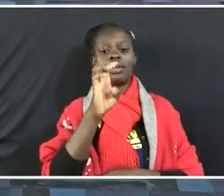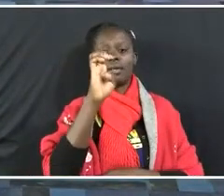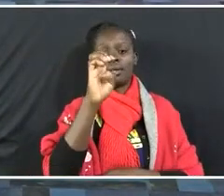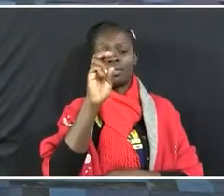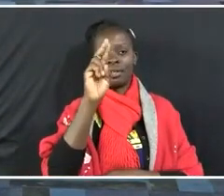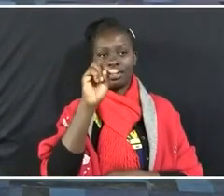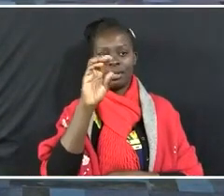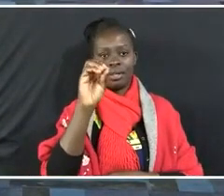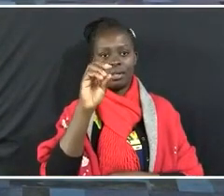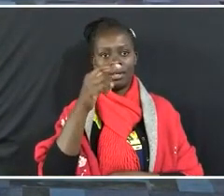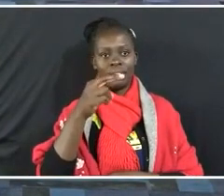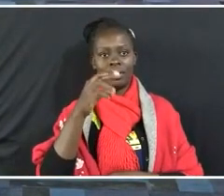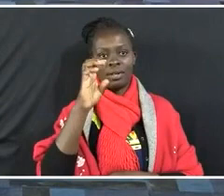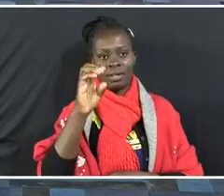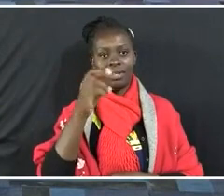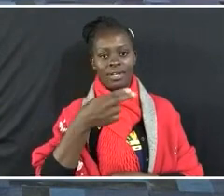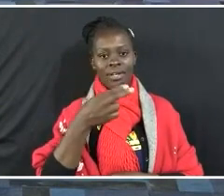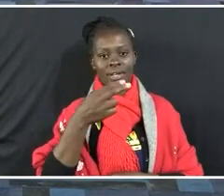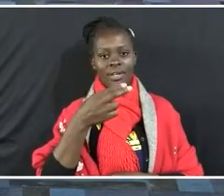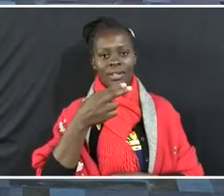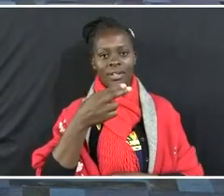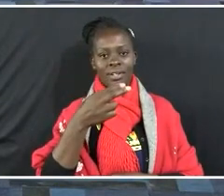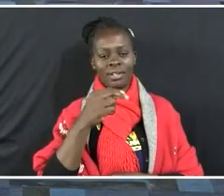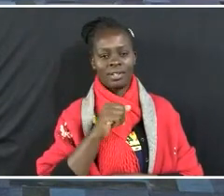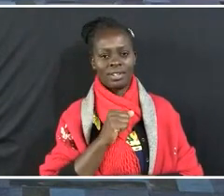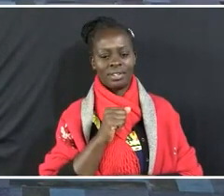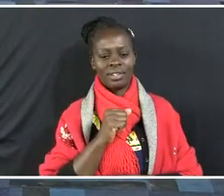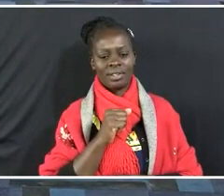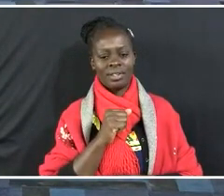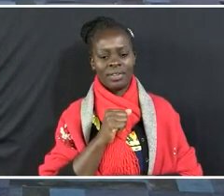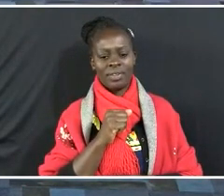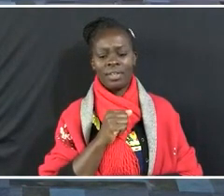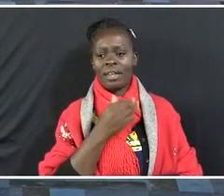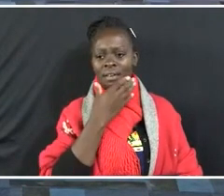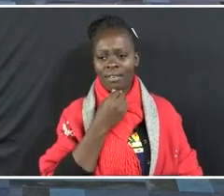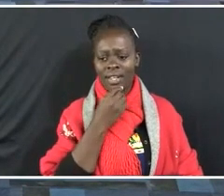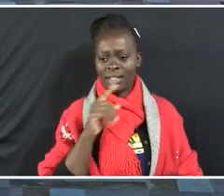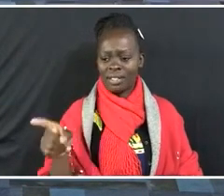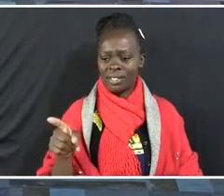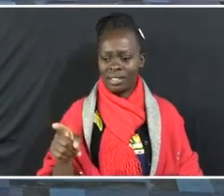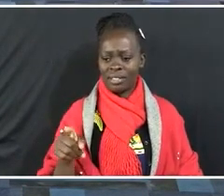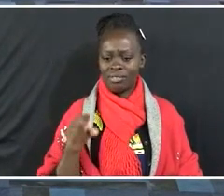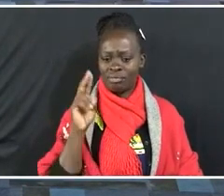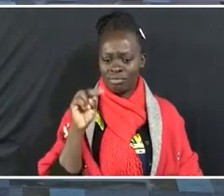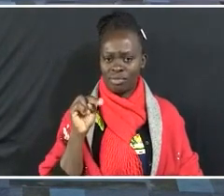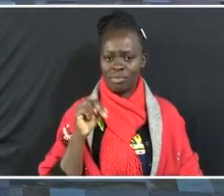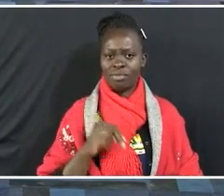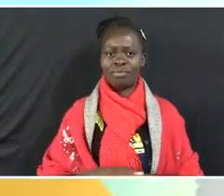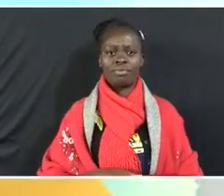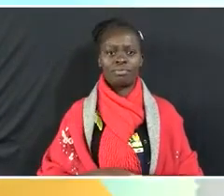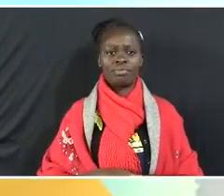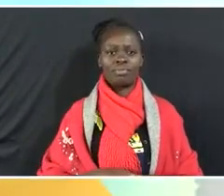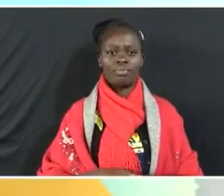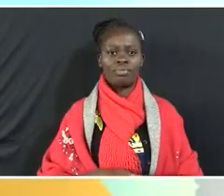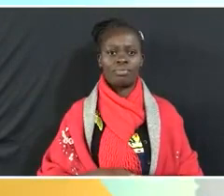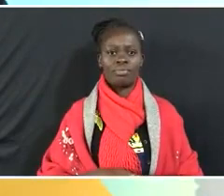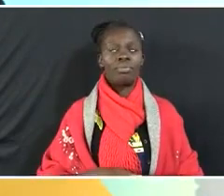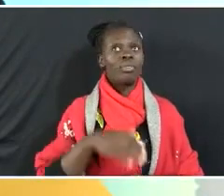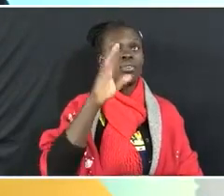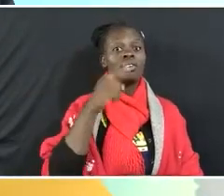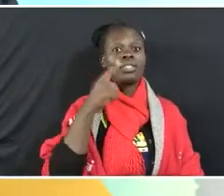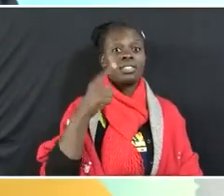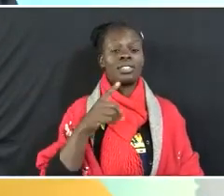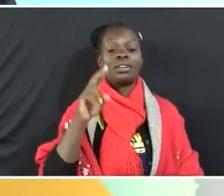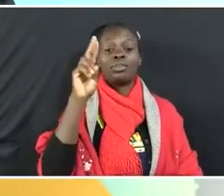for something, even when Enoch says, I can't give you money, you know God has spoken to him not to give me.